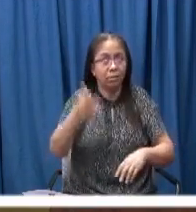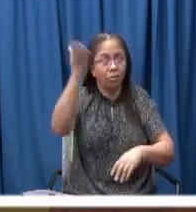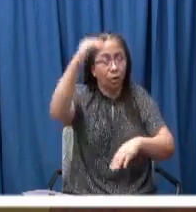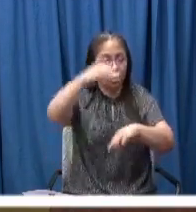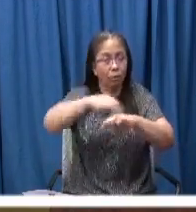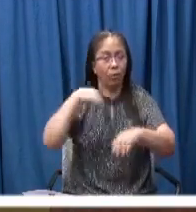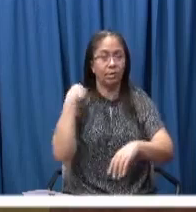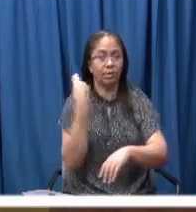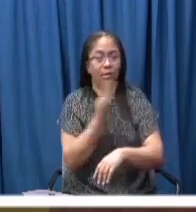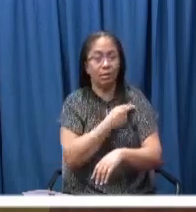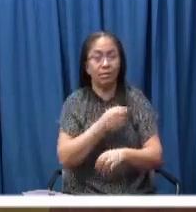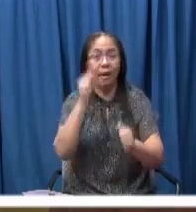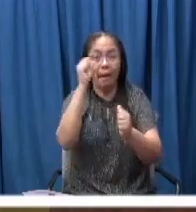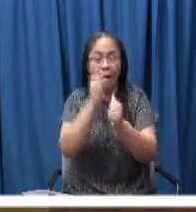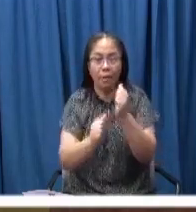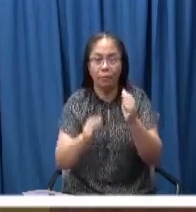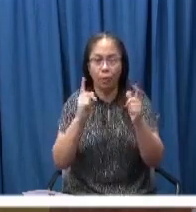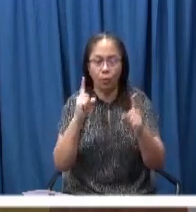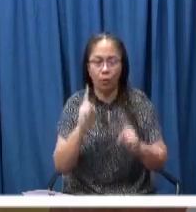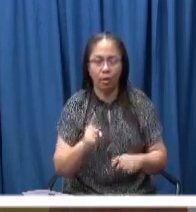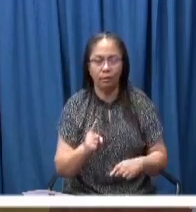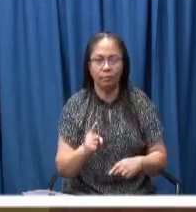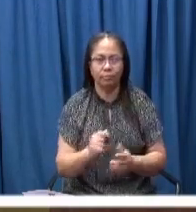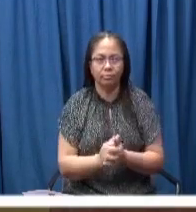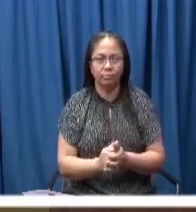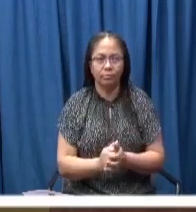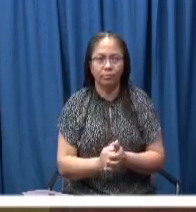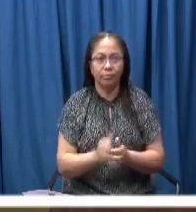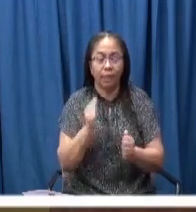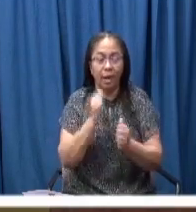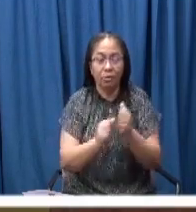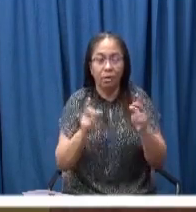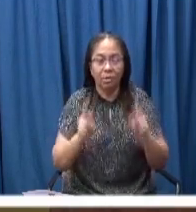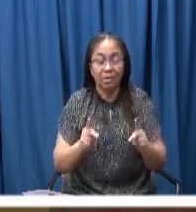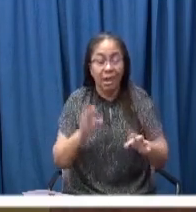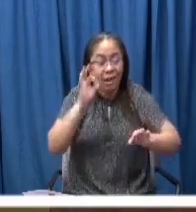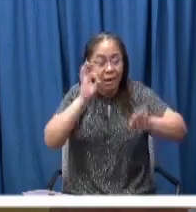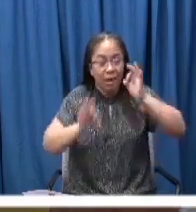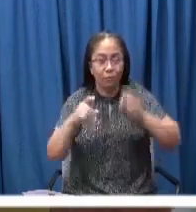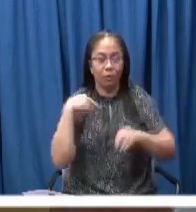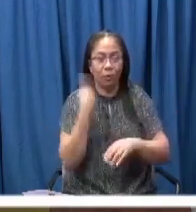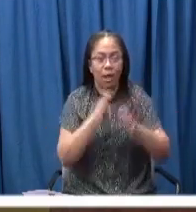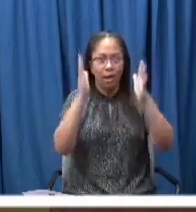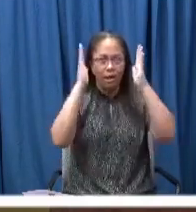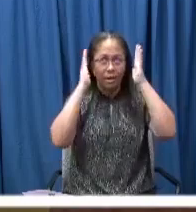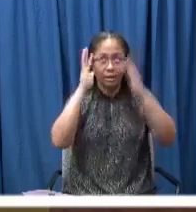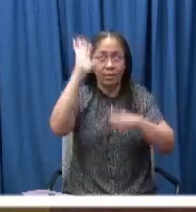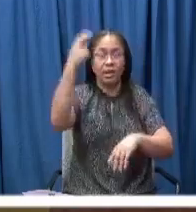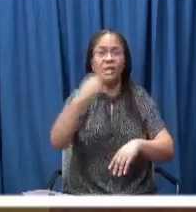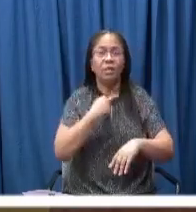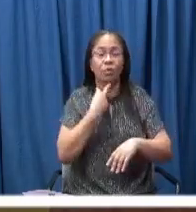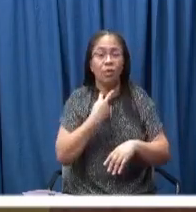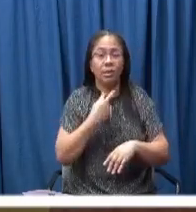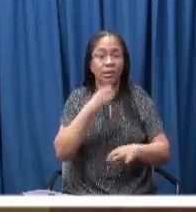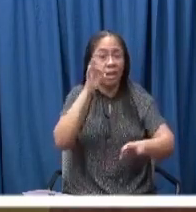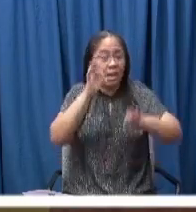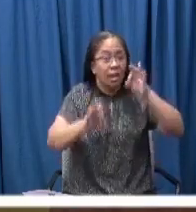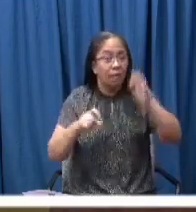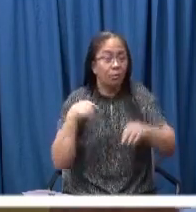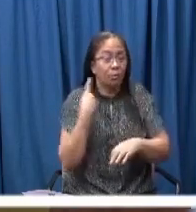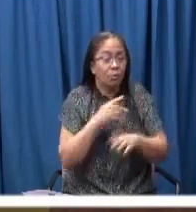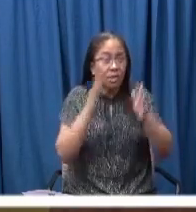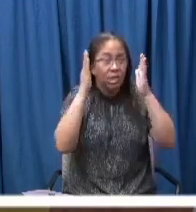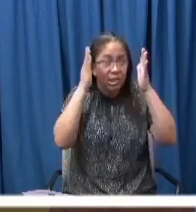God. Every one of us. And if we would listen to his voice, if we would recognize his